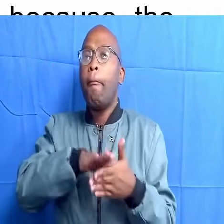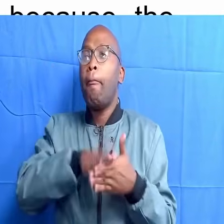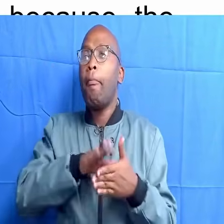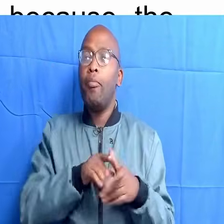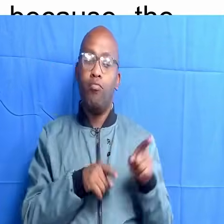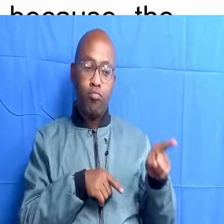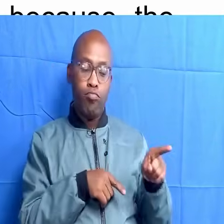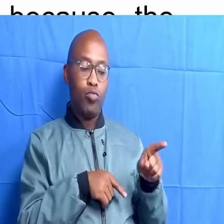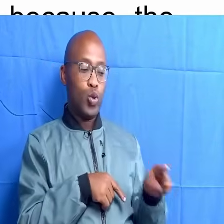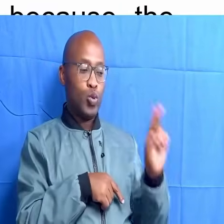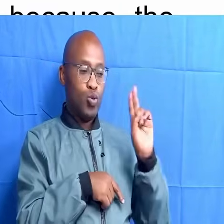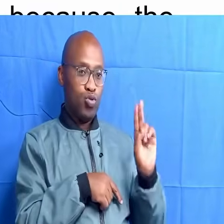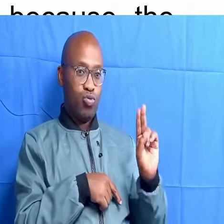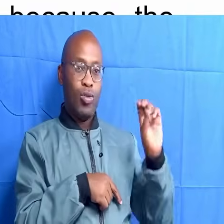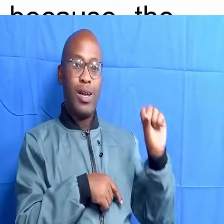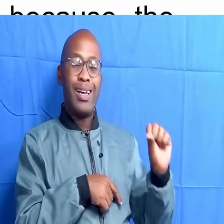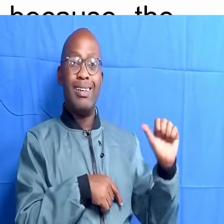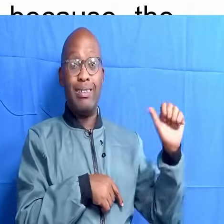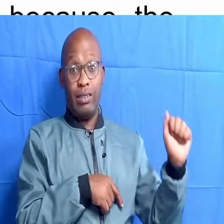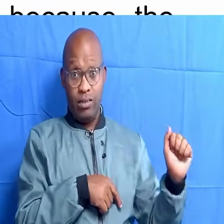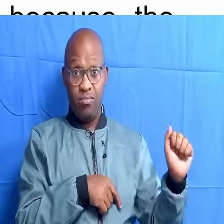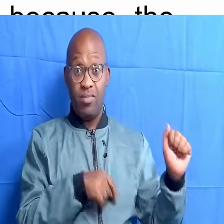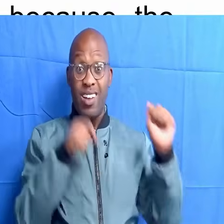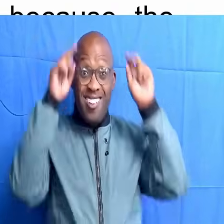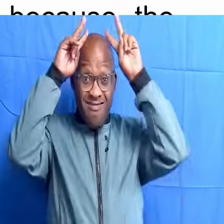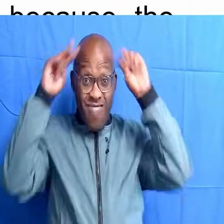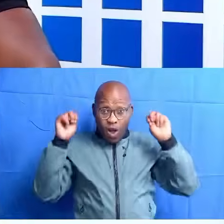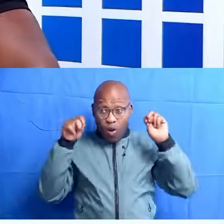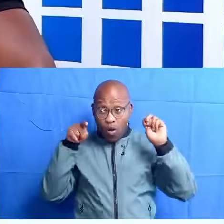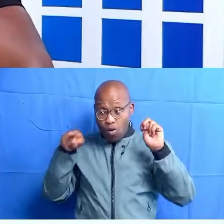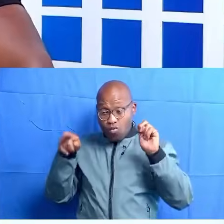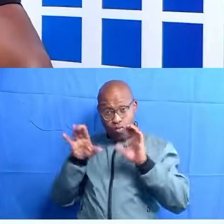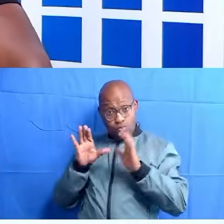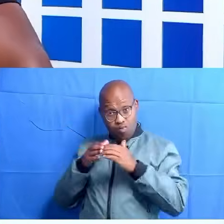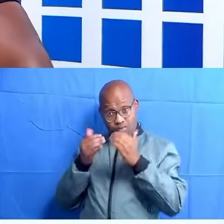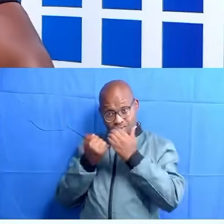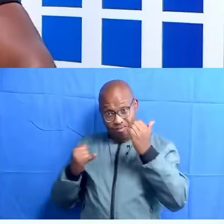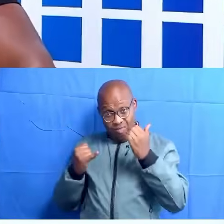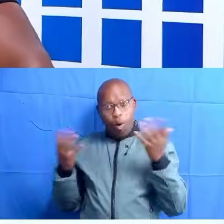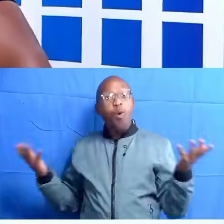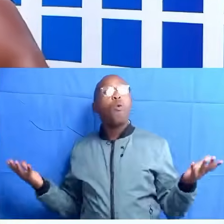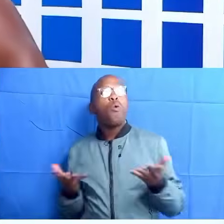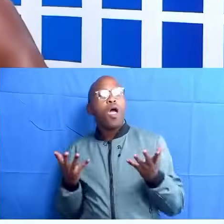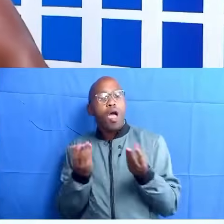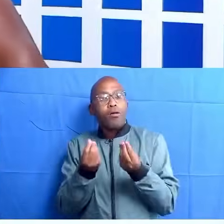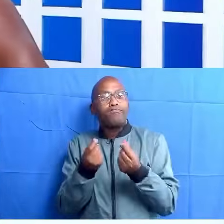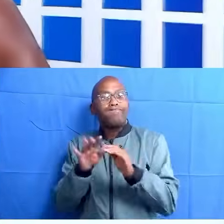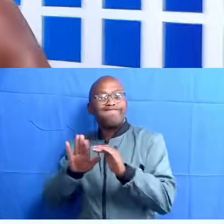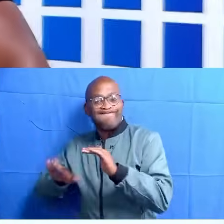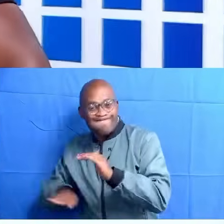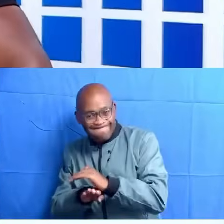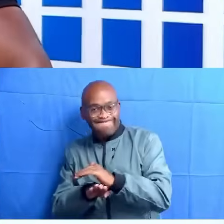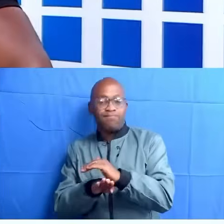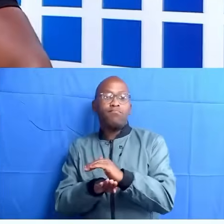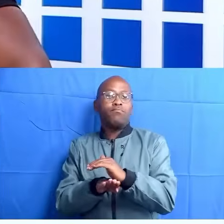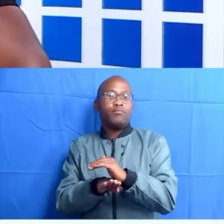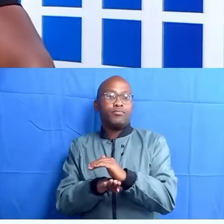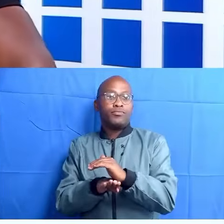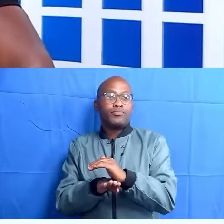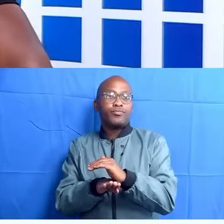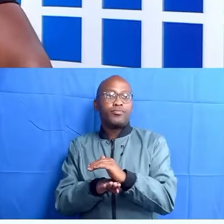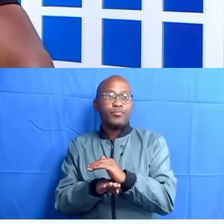in the trenches. So in other words, the chemical warfare was ineffective because the